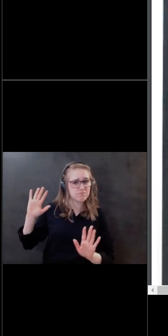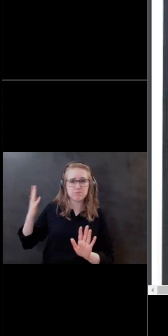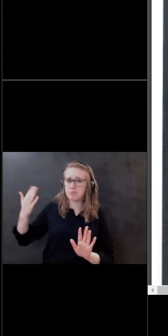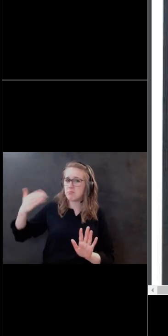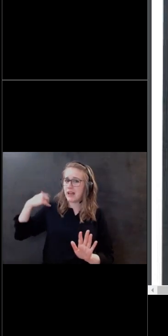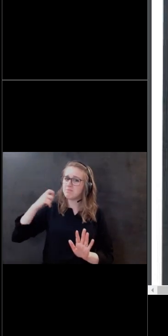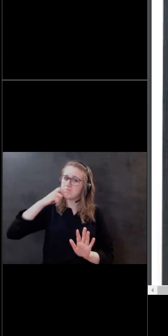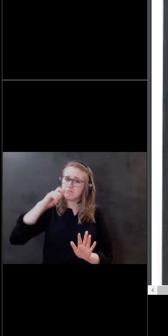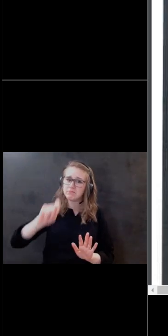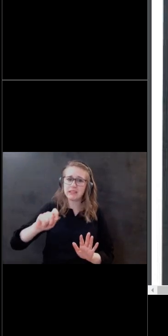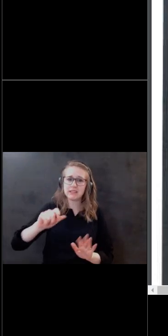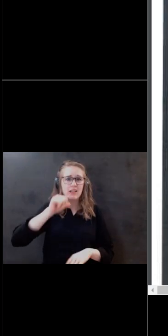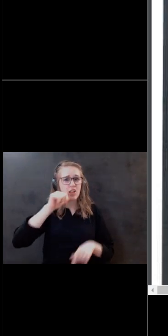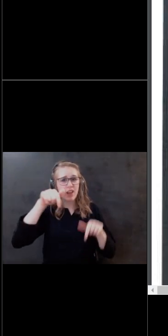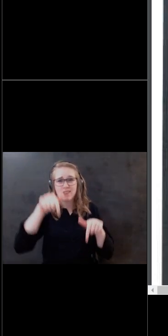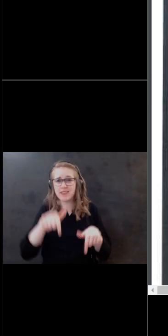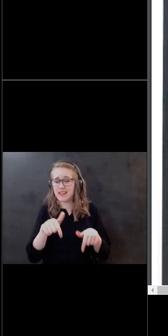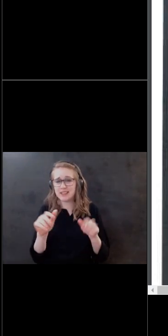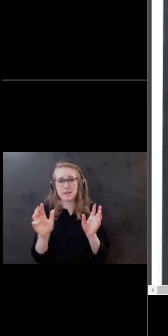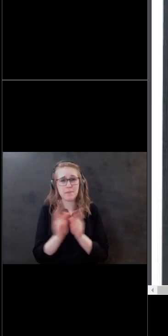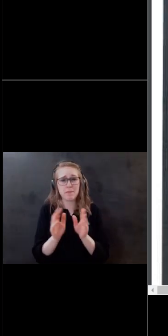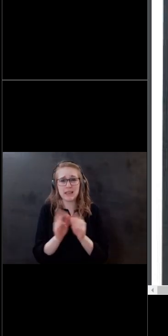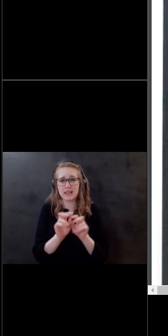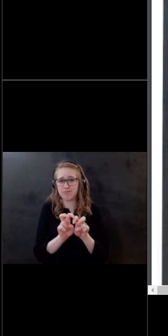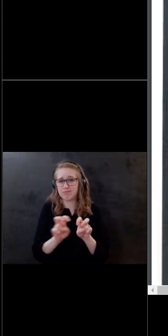not this commission that made